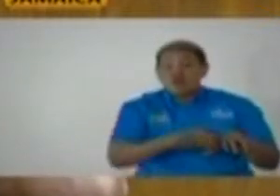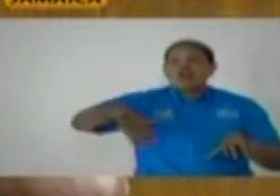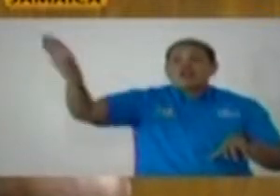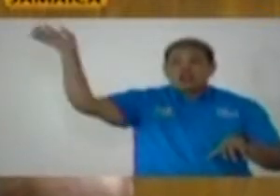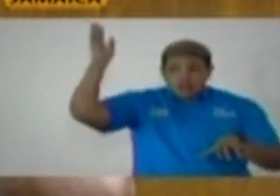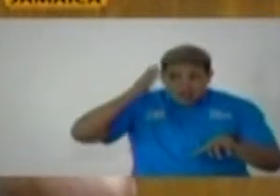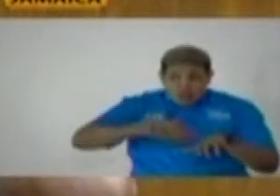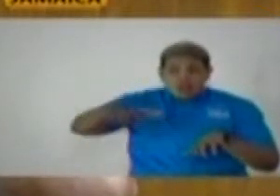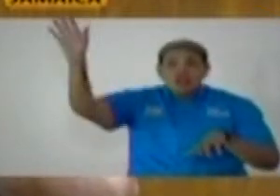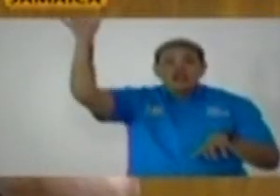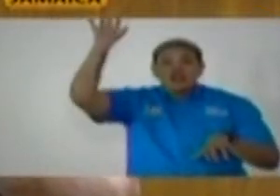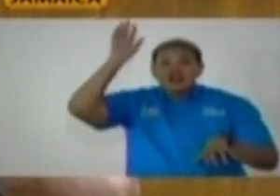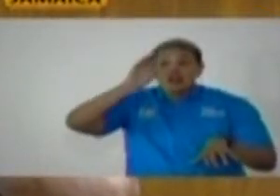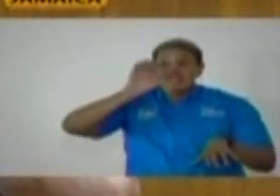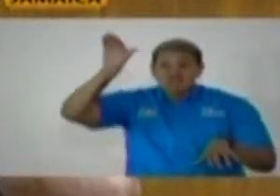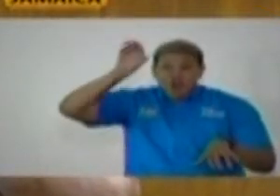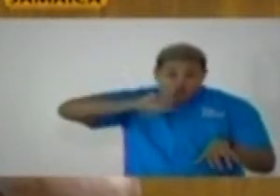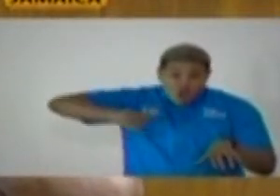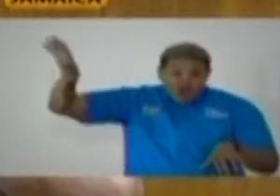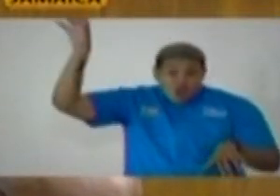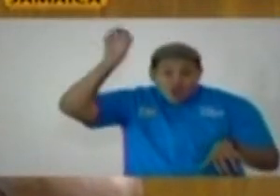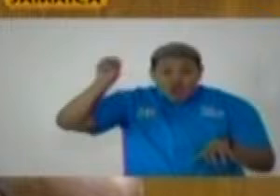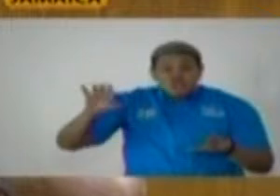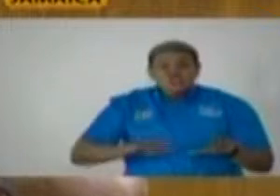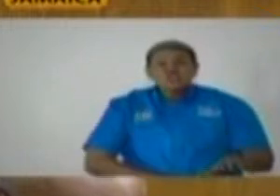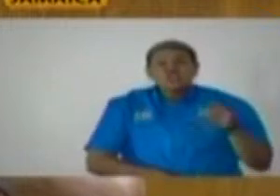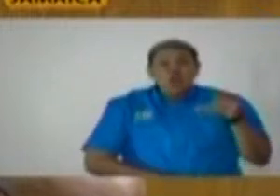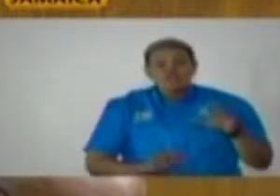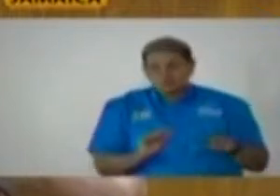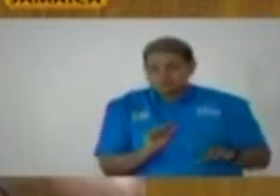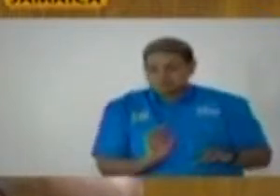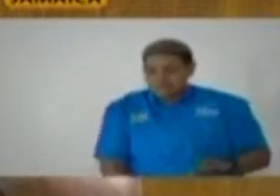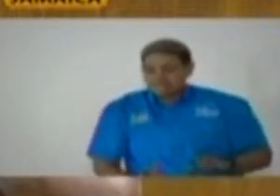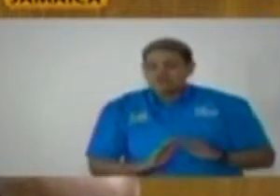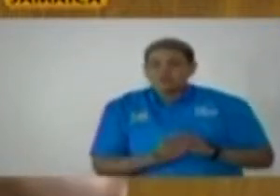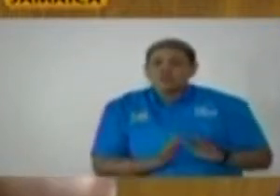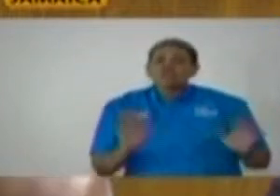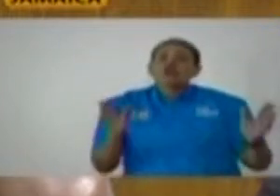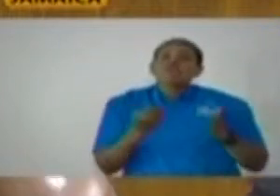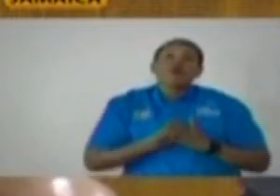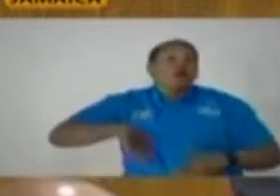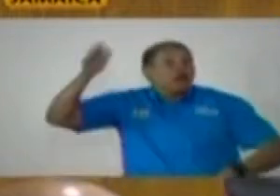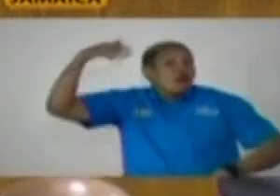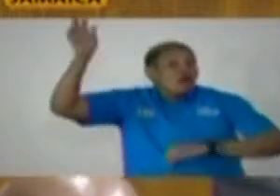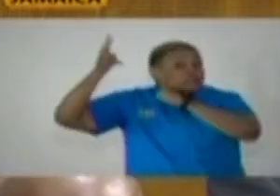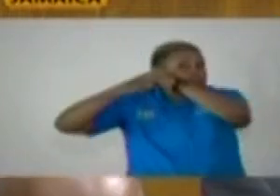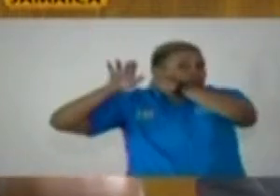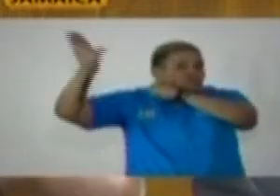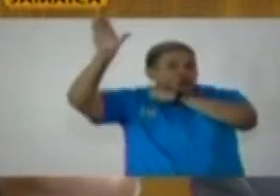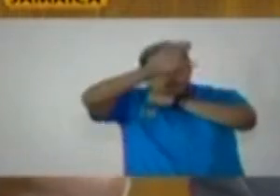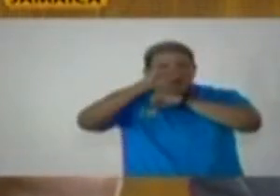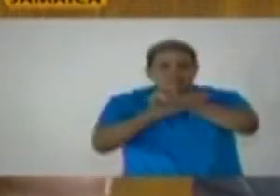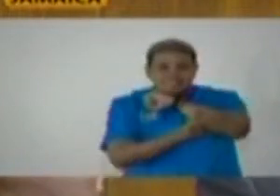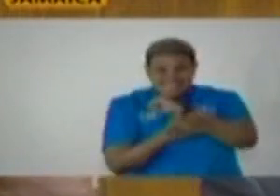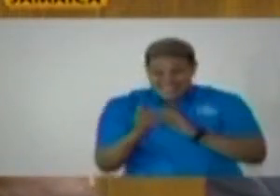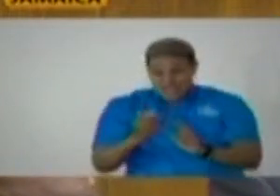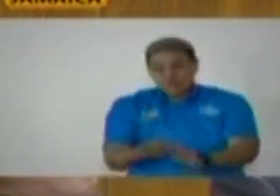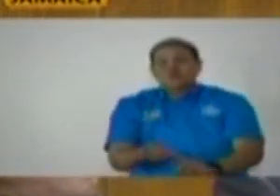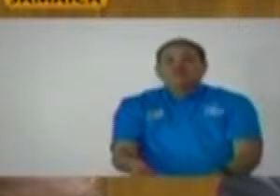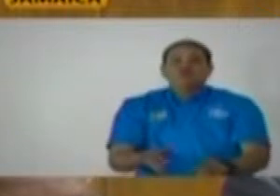to capital abroad is very high. That's one of the features of our low-wage economy.